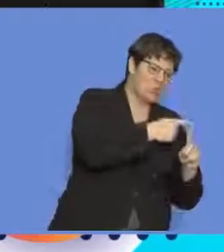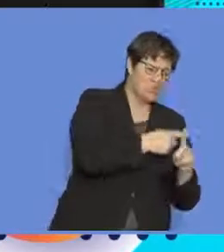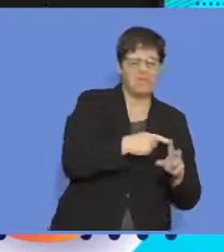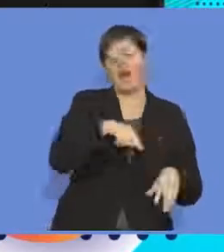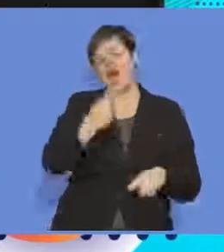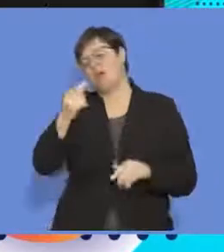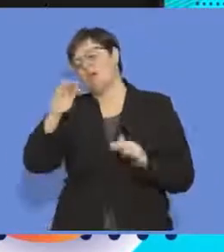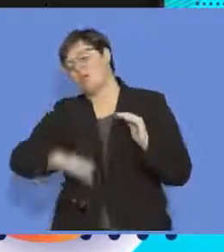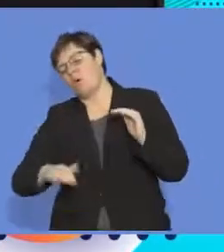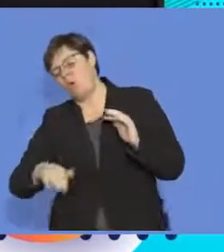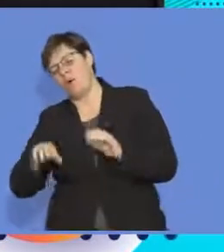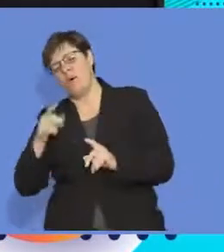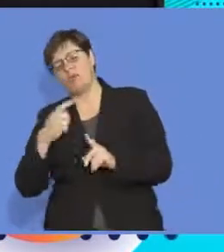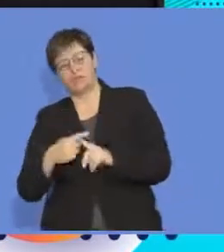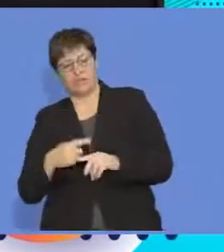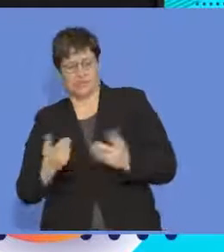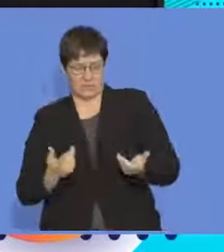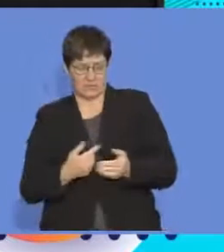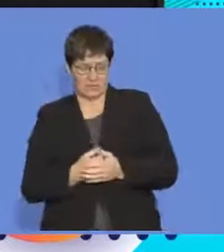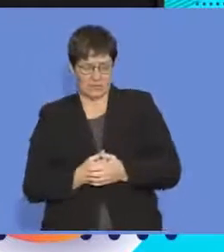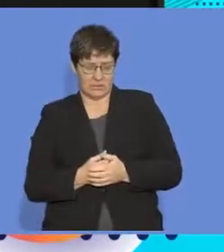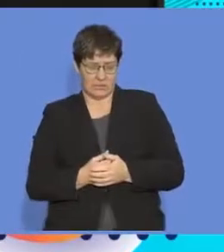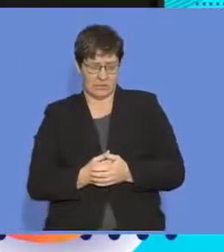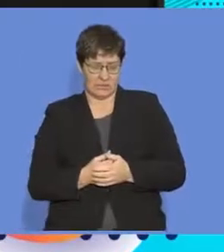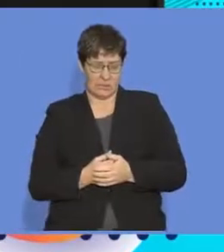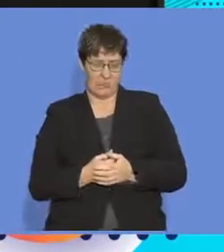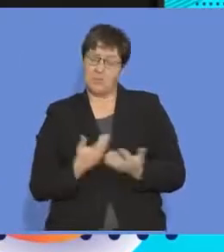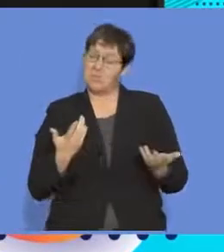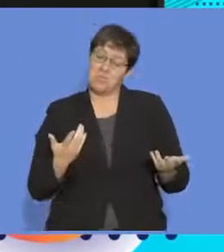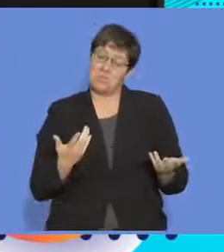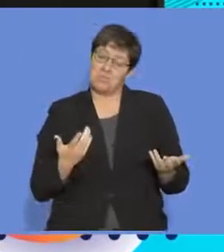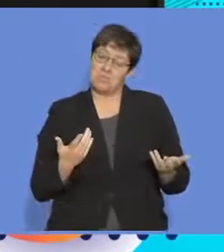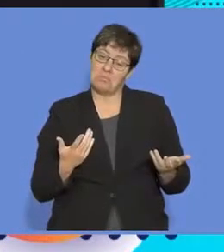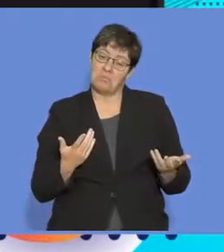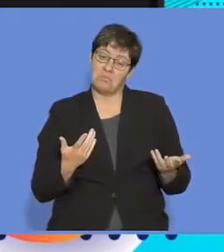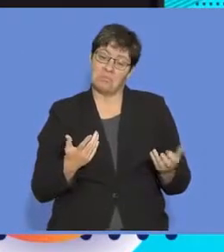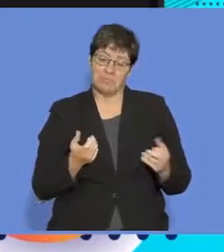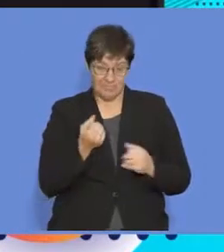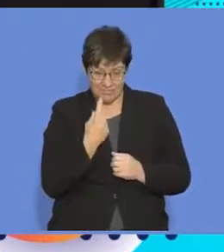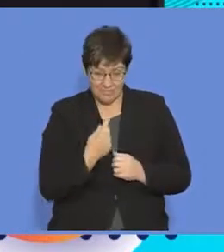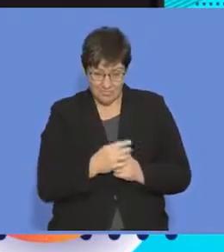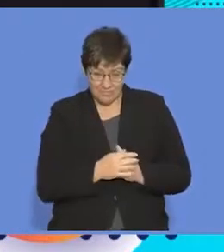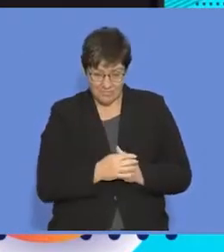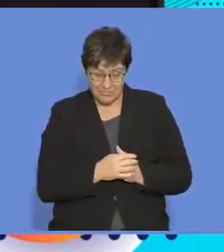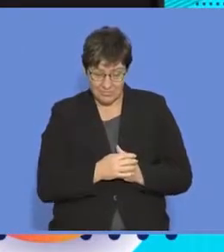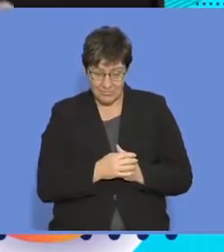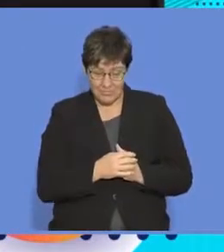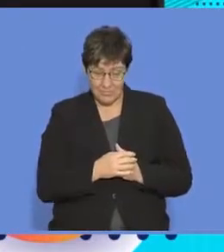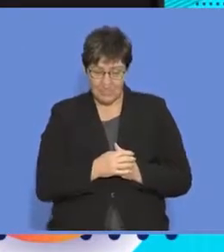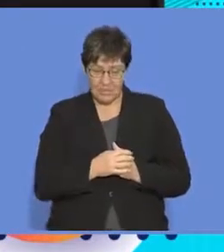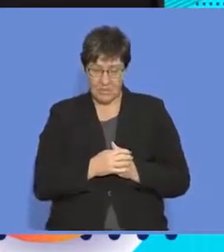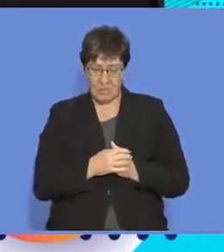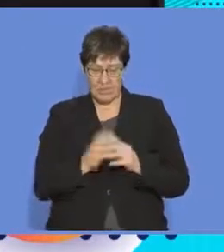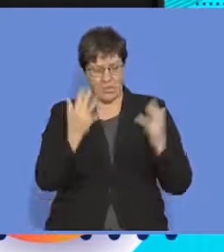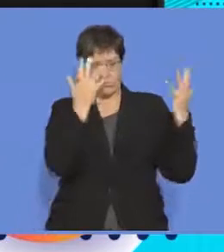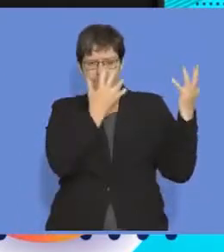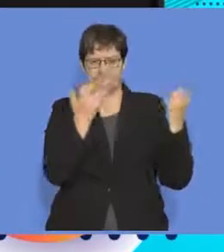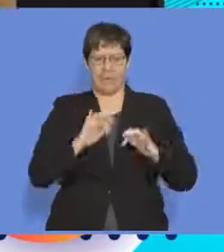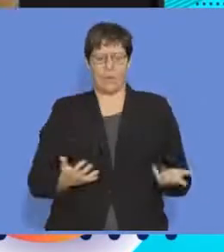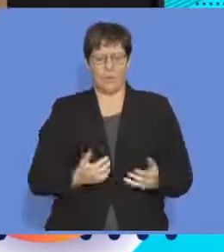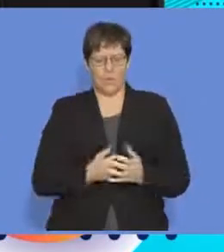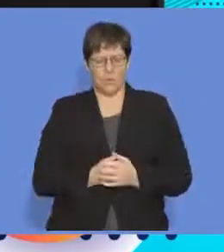rate, so a higher likelihood of getting the COVID-19. Are we together? So how can we calculate